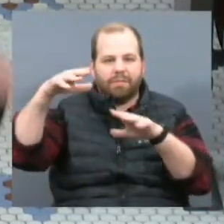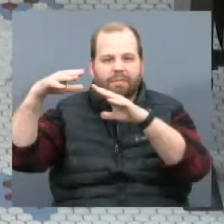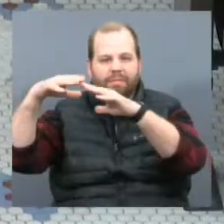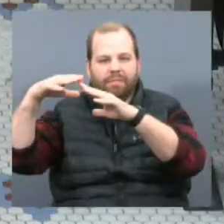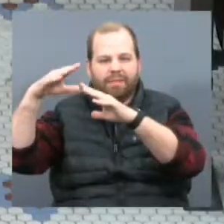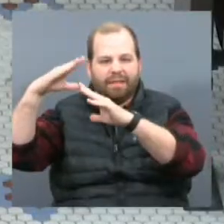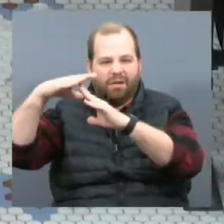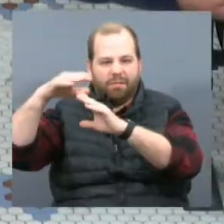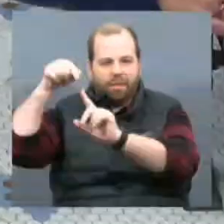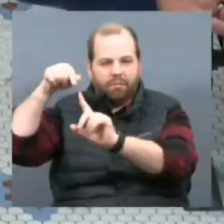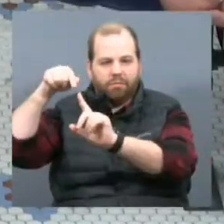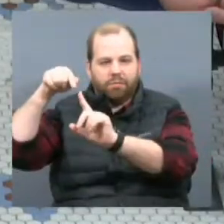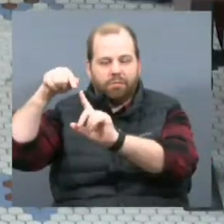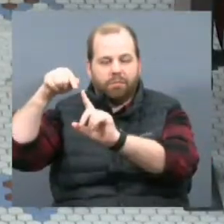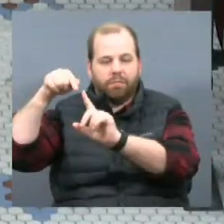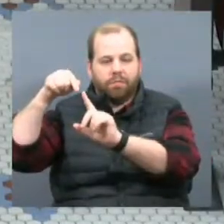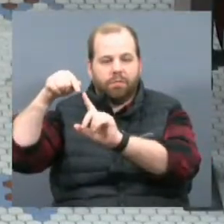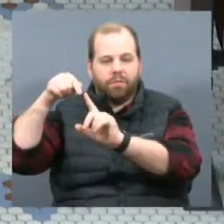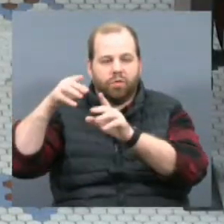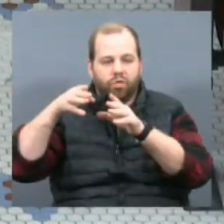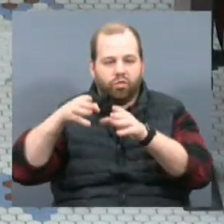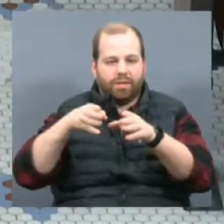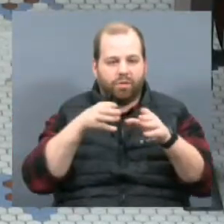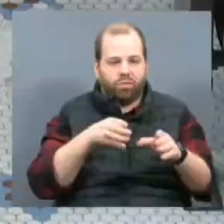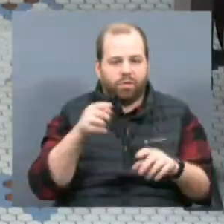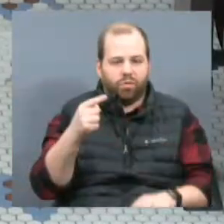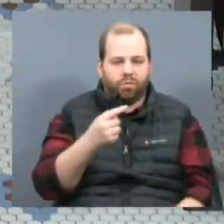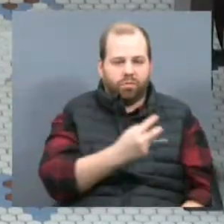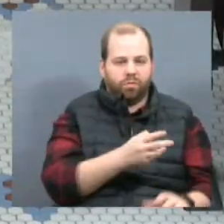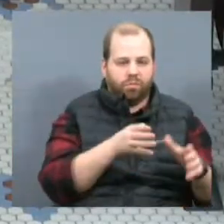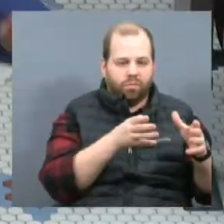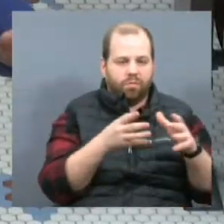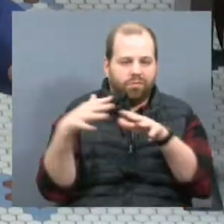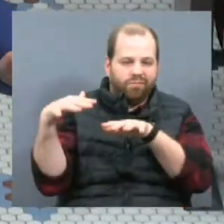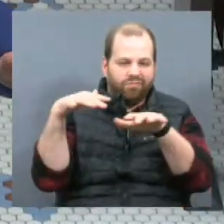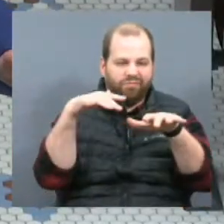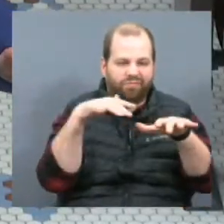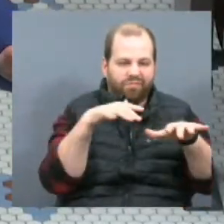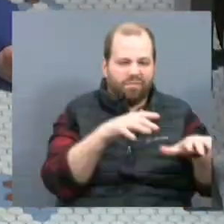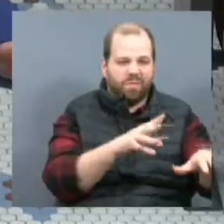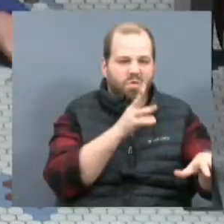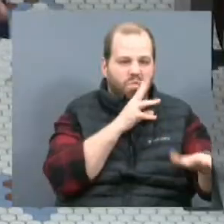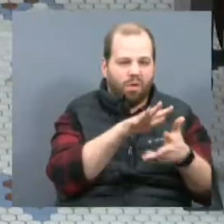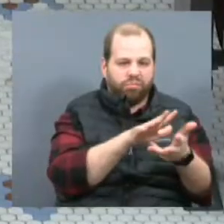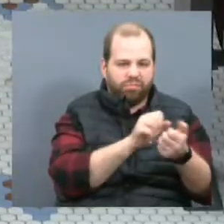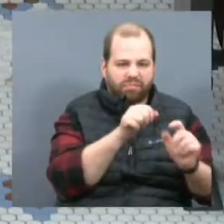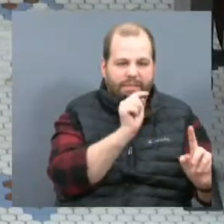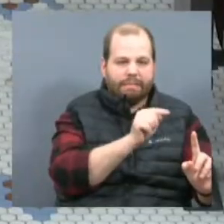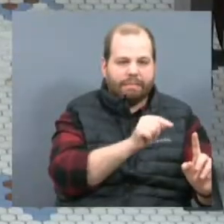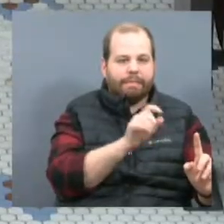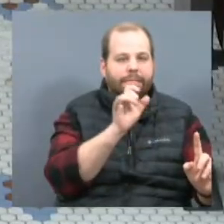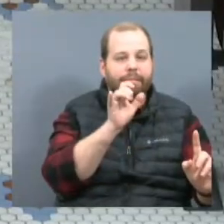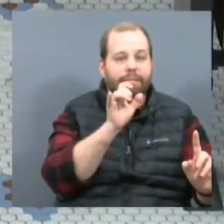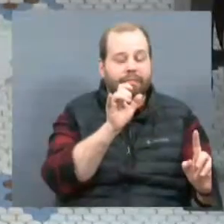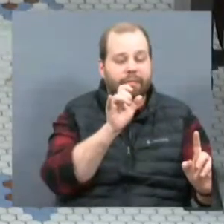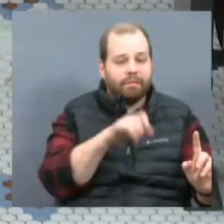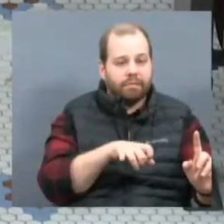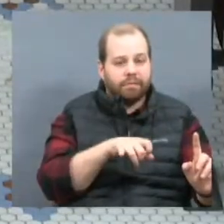peak. 2 streets down, there is already significant water damage, and that's